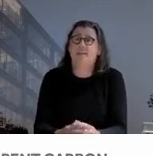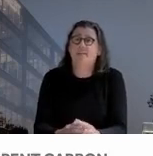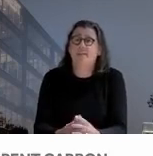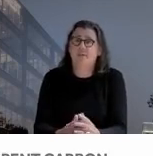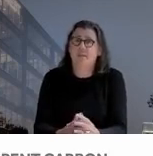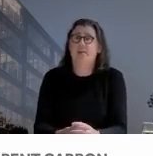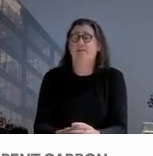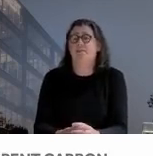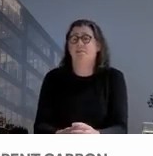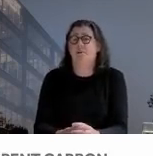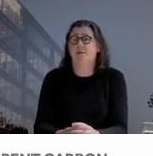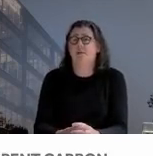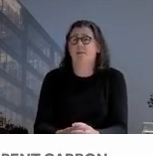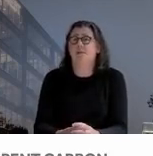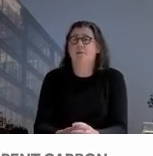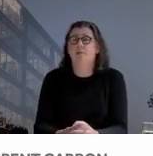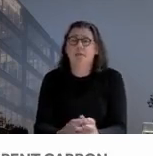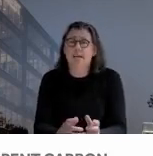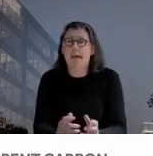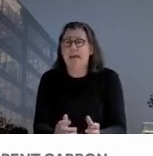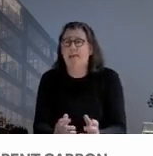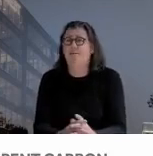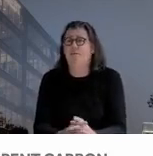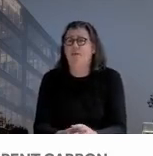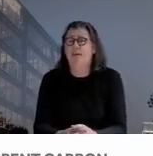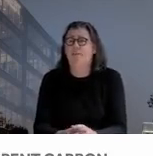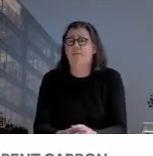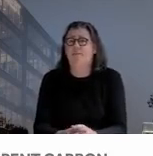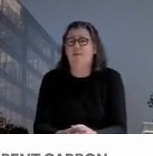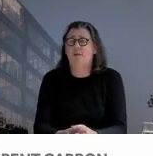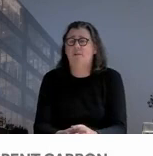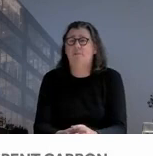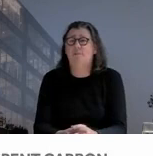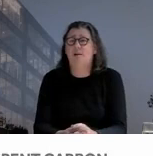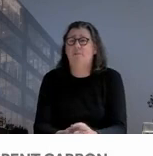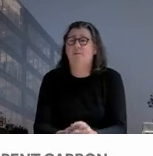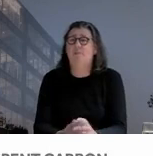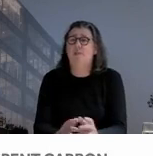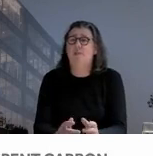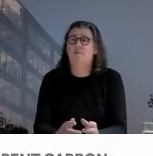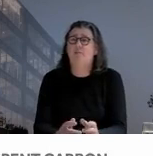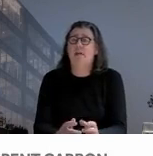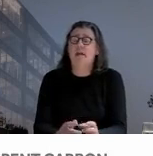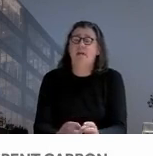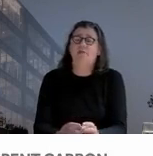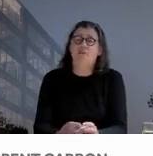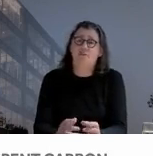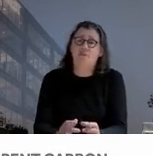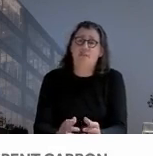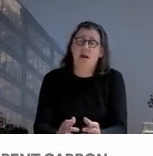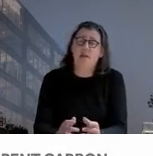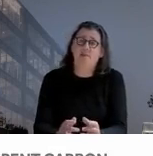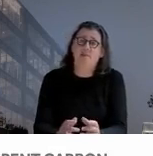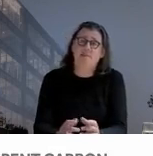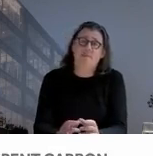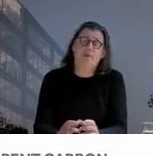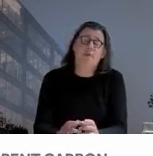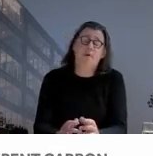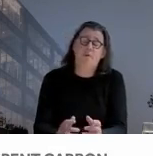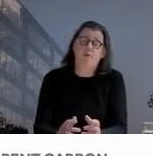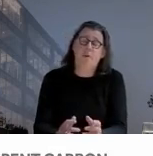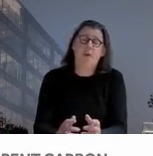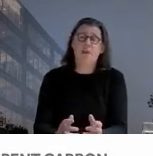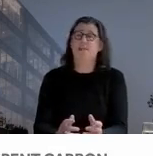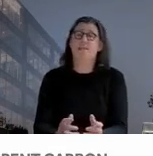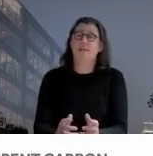existing 15,000 square meters. We then added 4,000 square meters and were able to achieve a structural carbon for